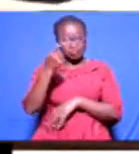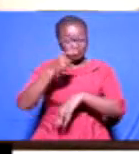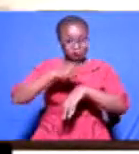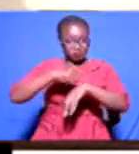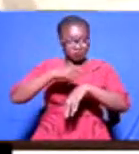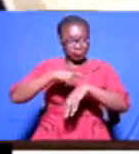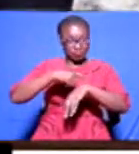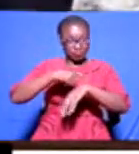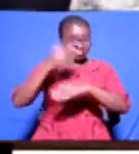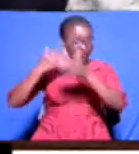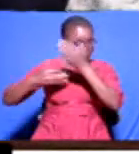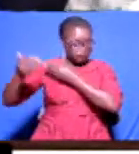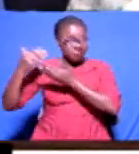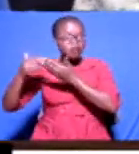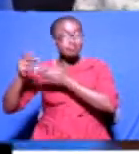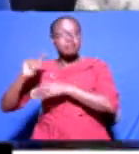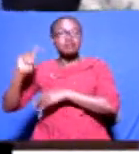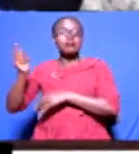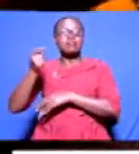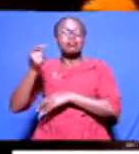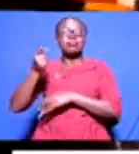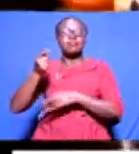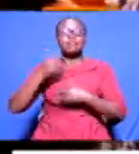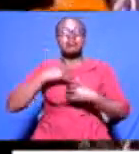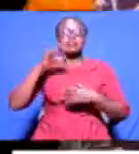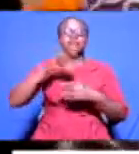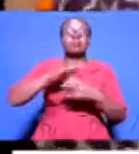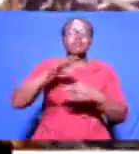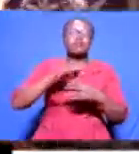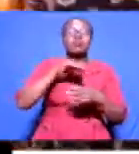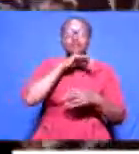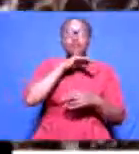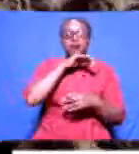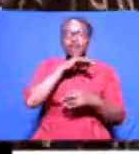in the history of Kenya, we are going to vote for Baba.